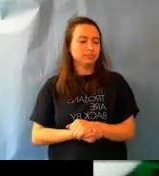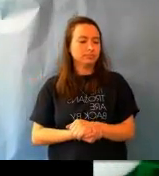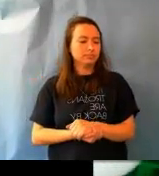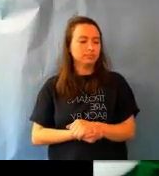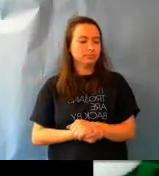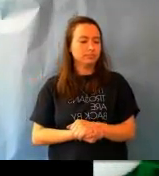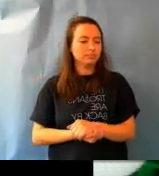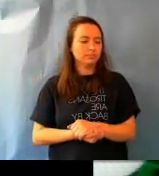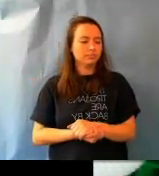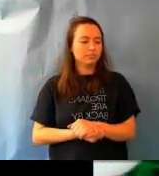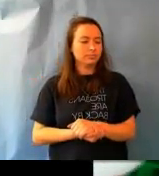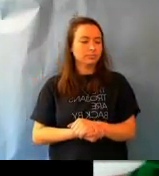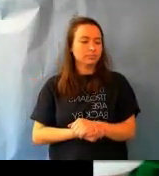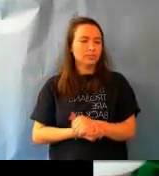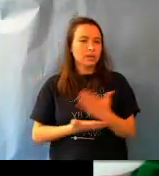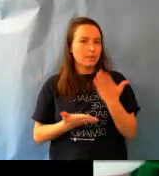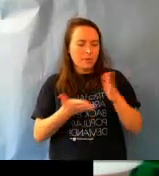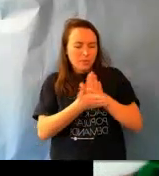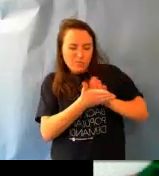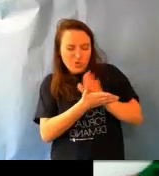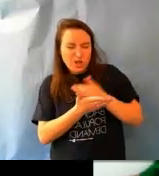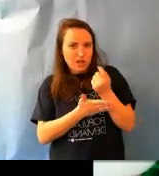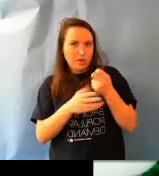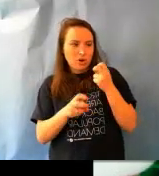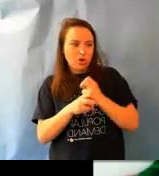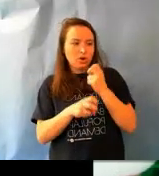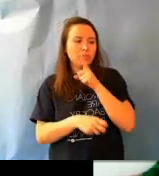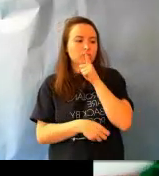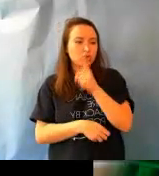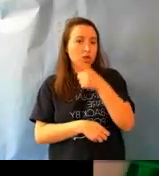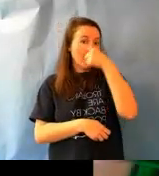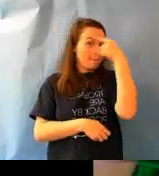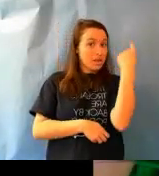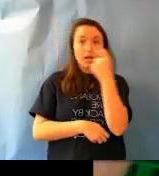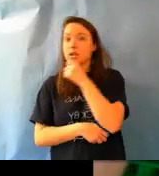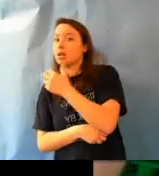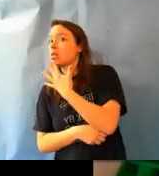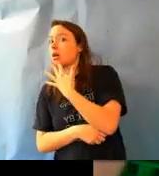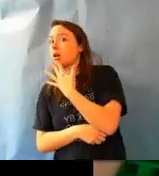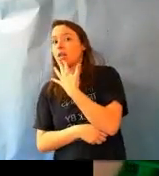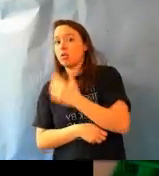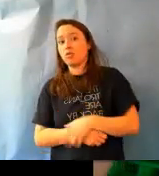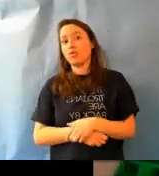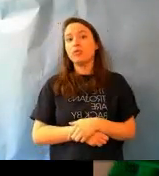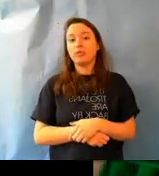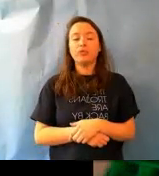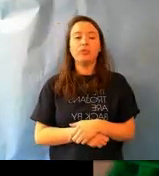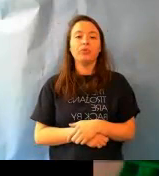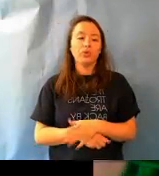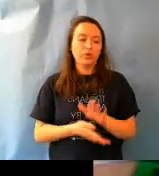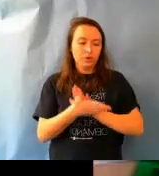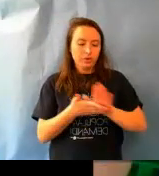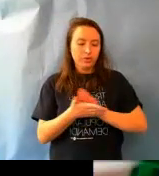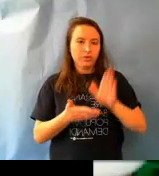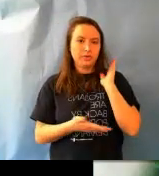If it's not coming off, you may have to push down. Make sure you're using the black side, not the colored side. That way it